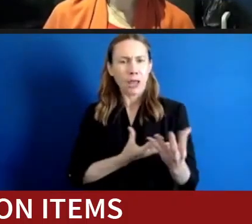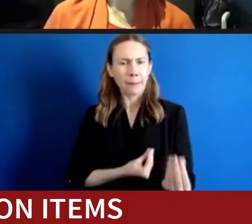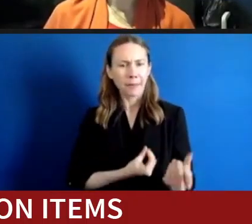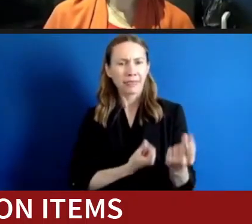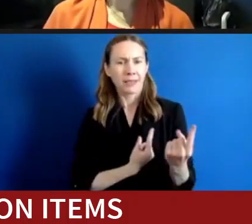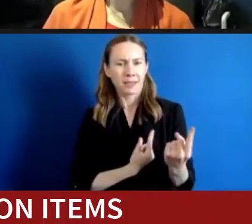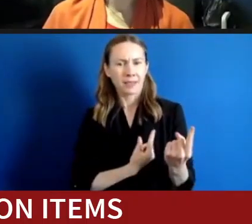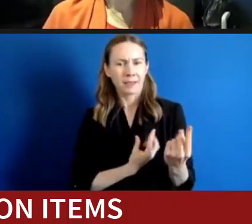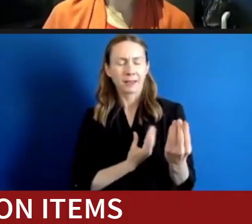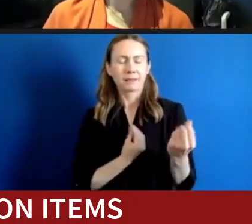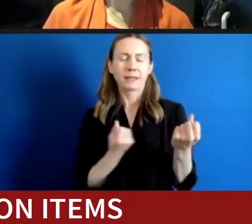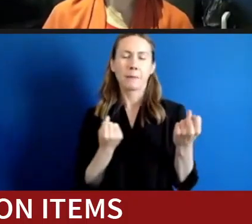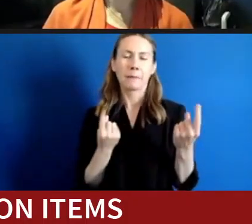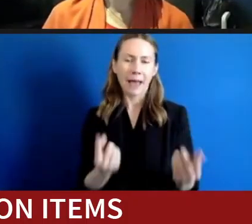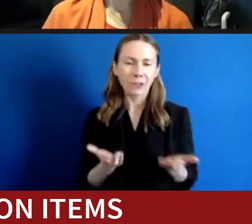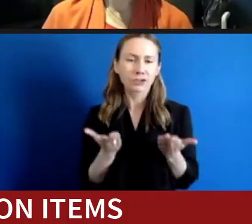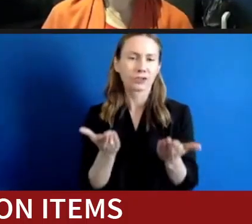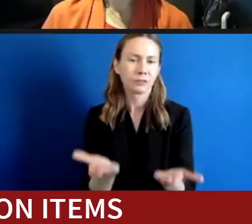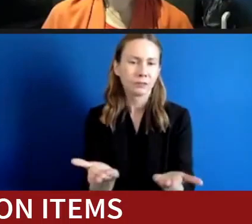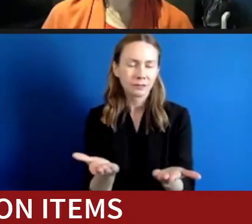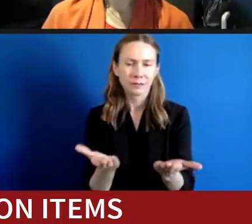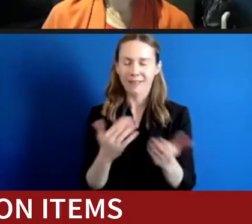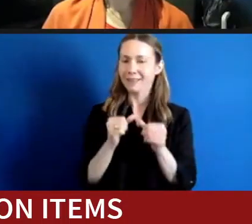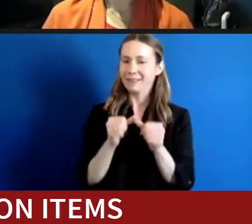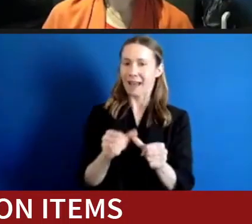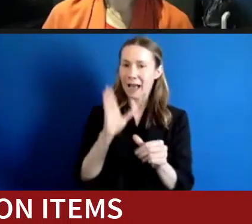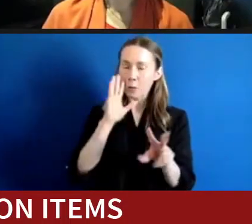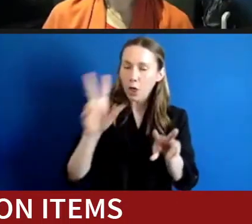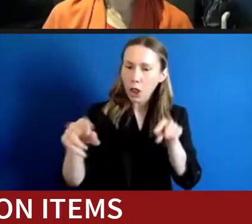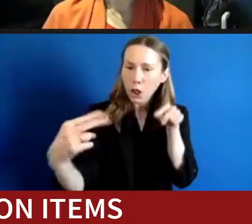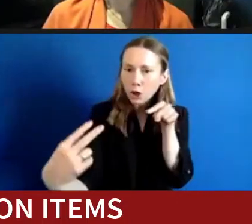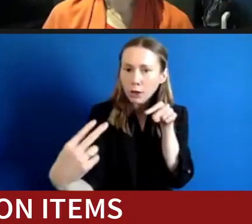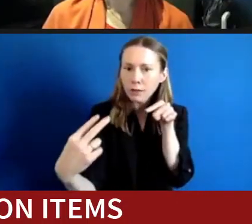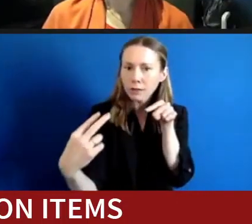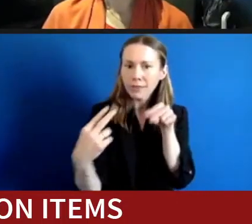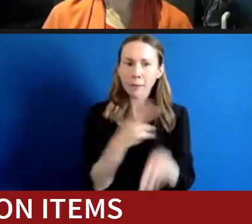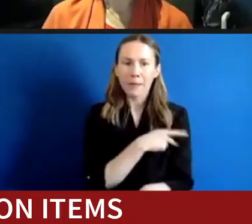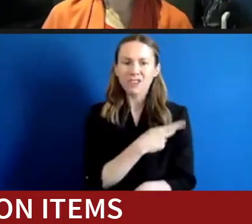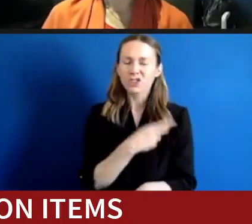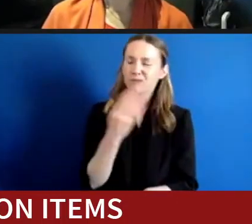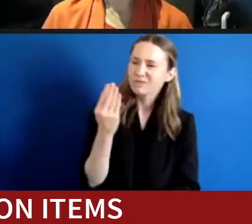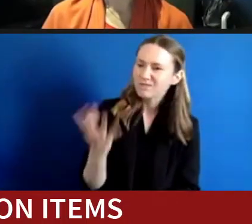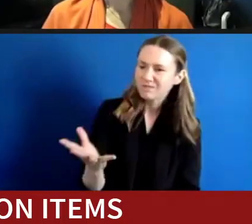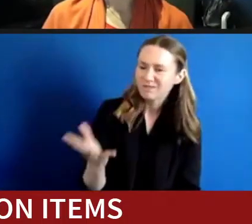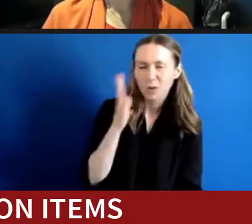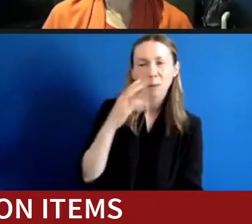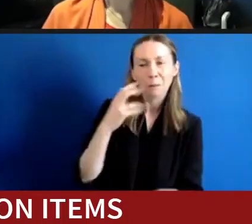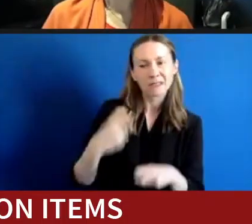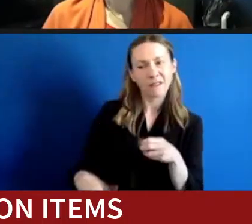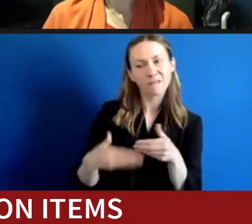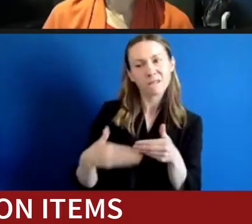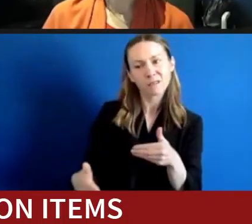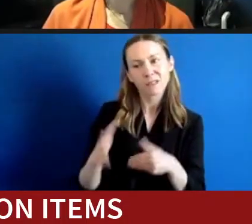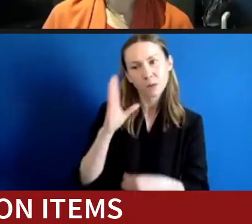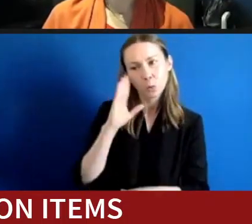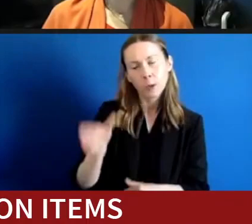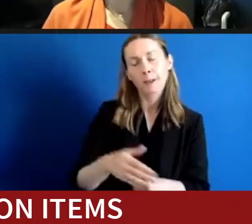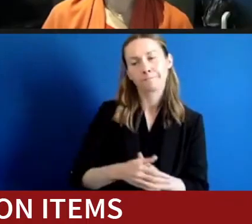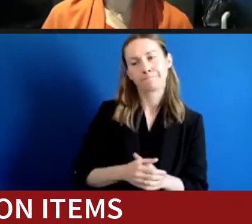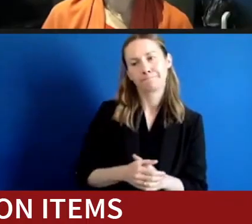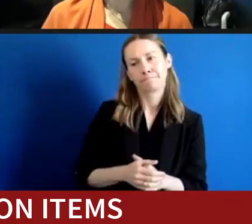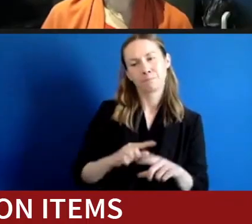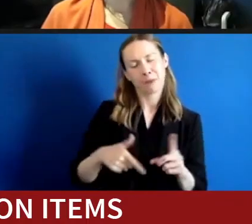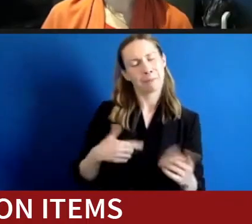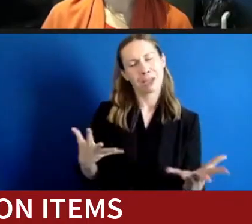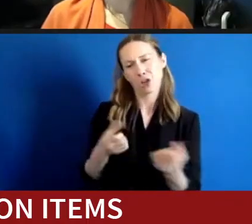And so then when I eventually look a patient in the eye and say, well, like, you know, it is going to be a tough road, but I'm here for you, it has a different depth